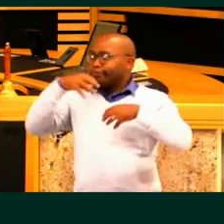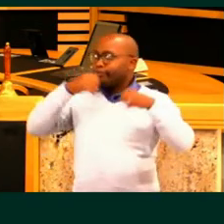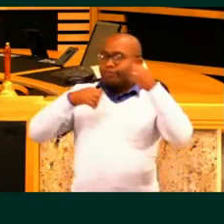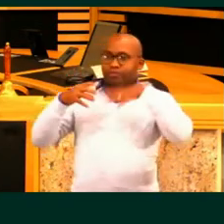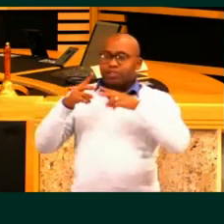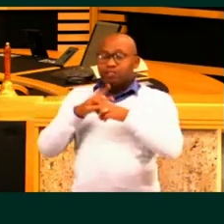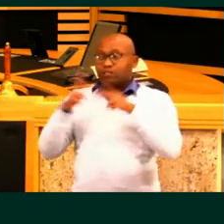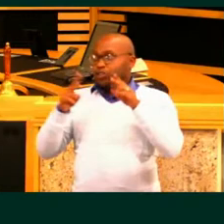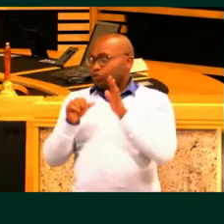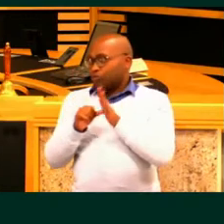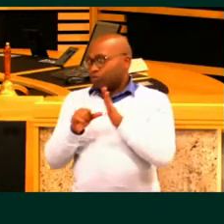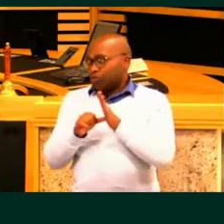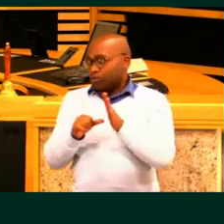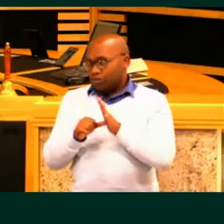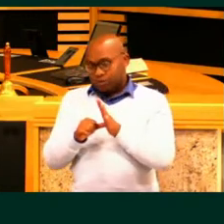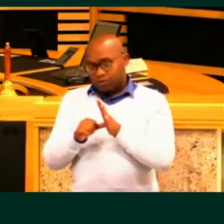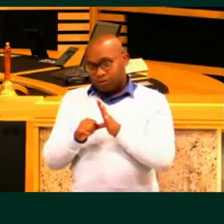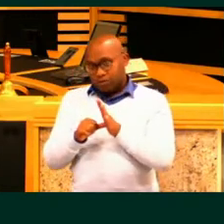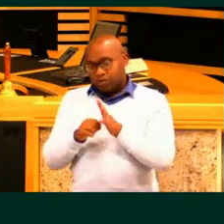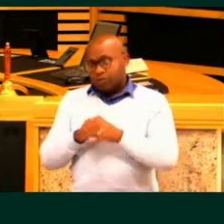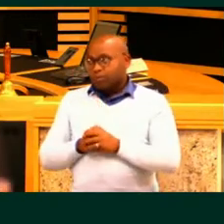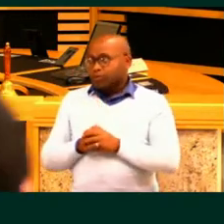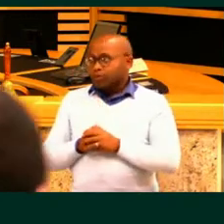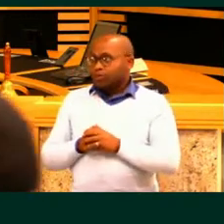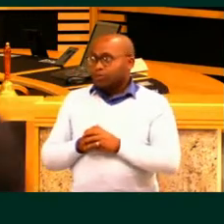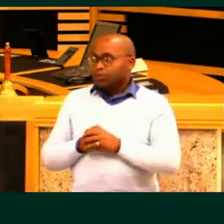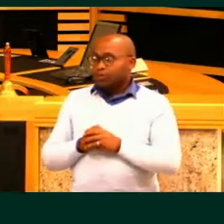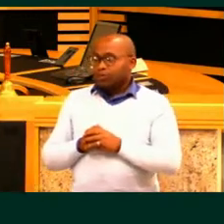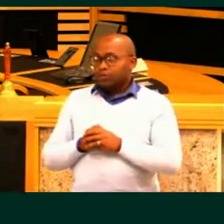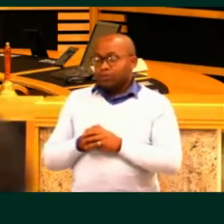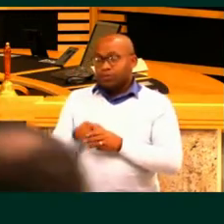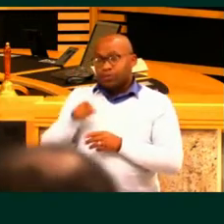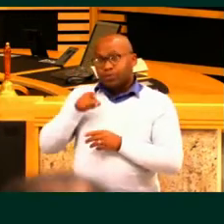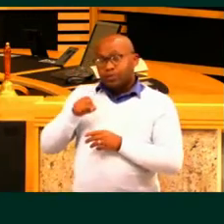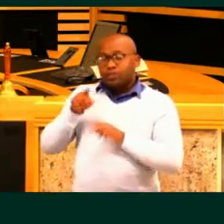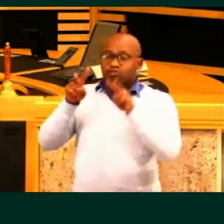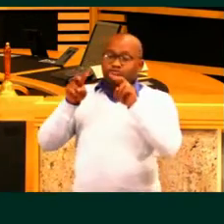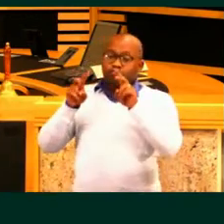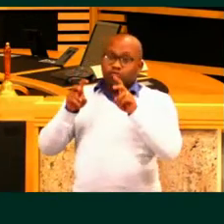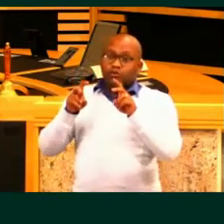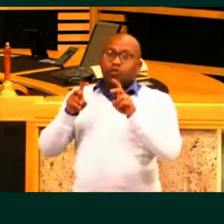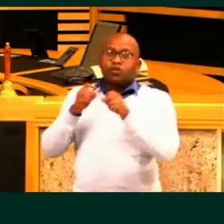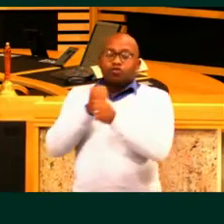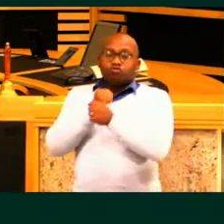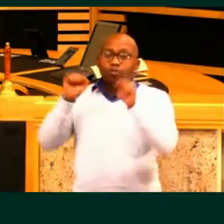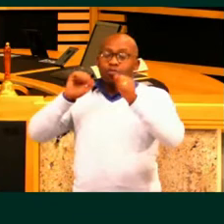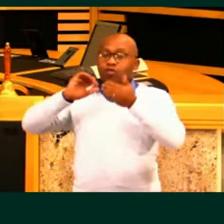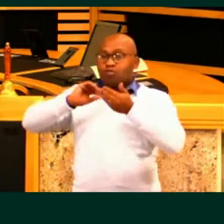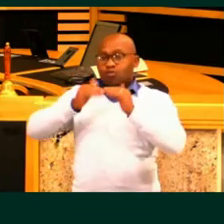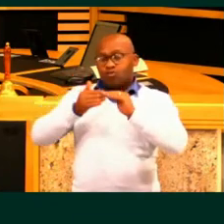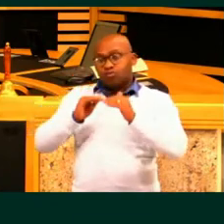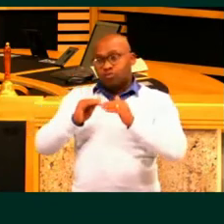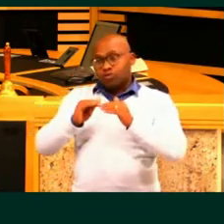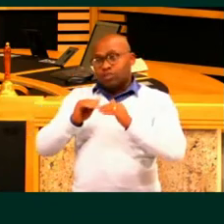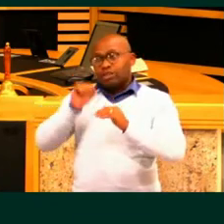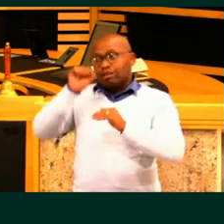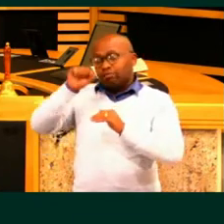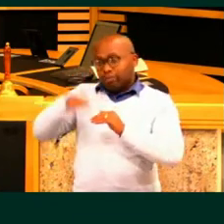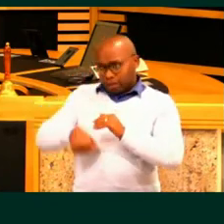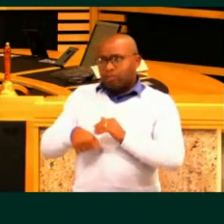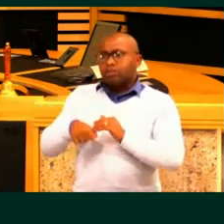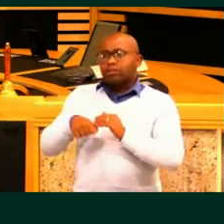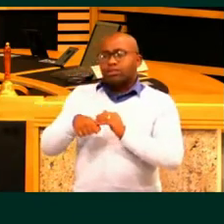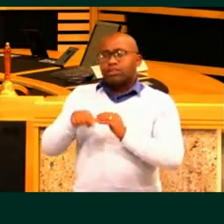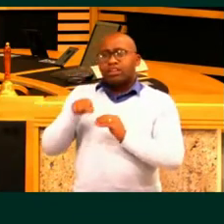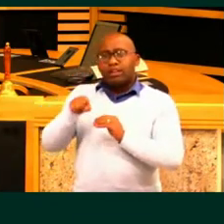honorable members the pr principle of Democratic Society indeed acknowledges and protects the rights of all